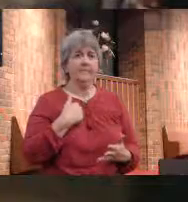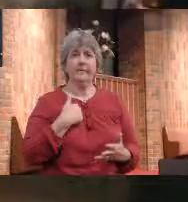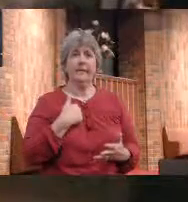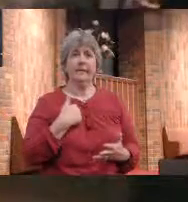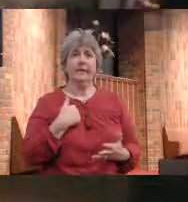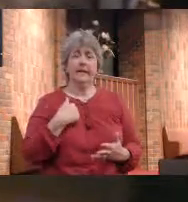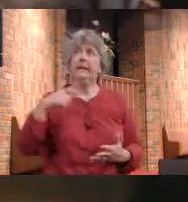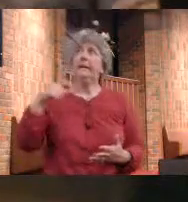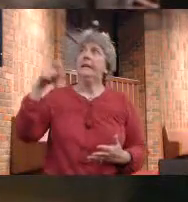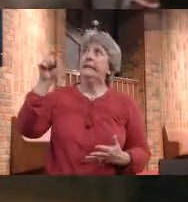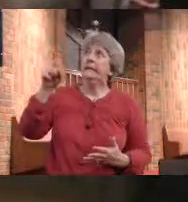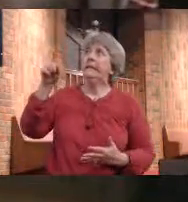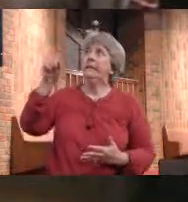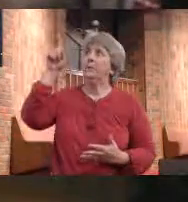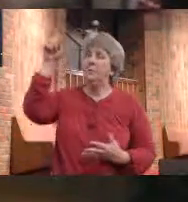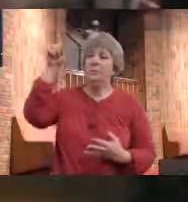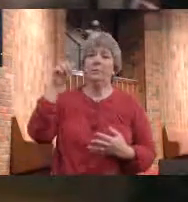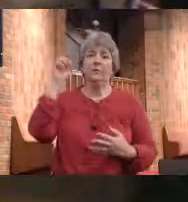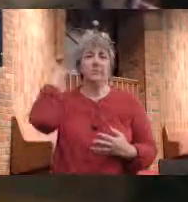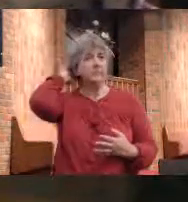need.